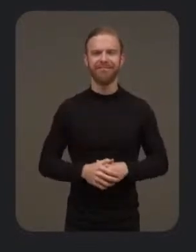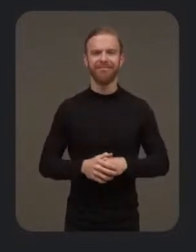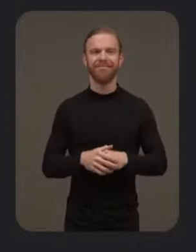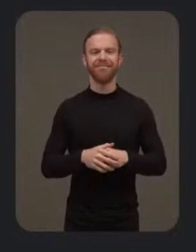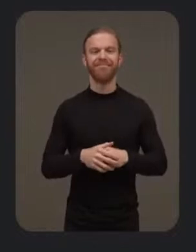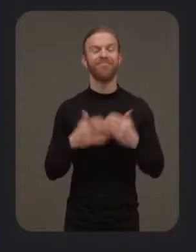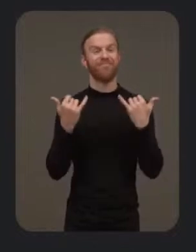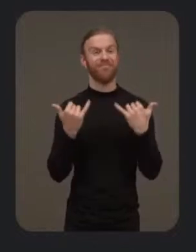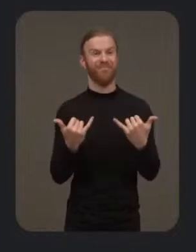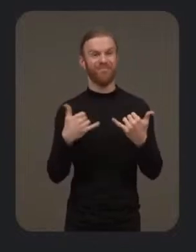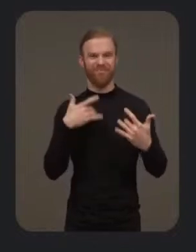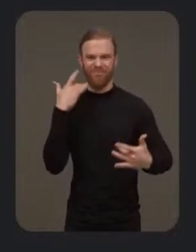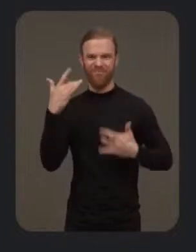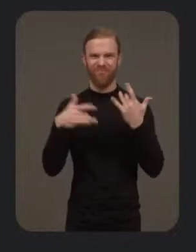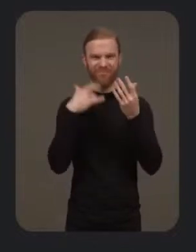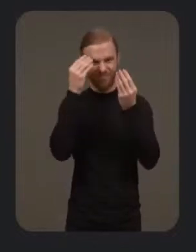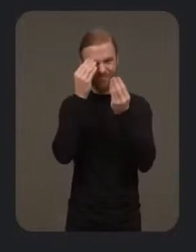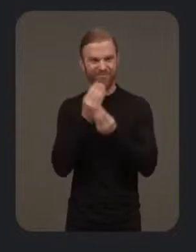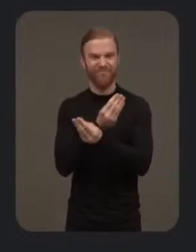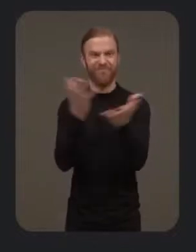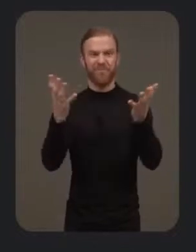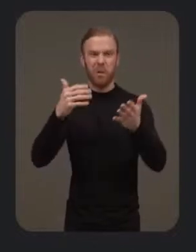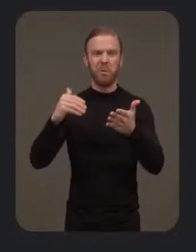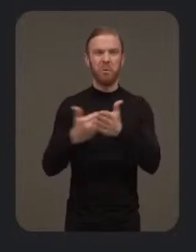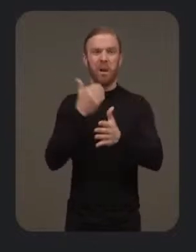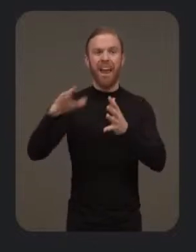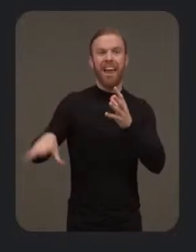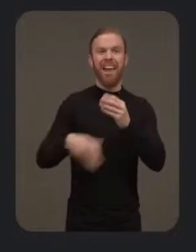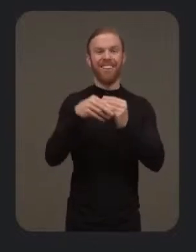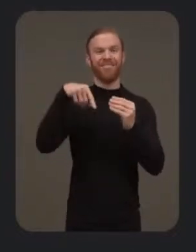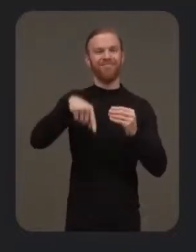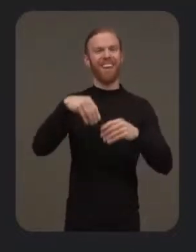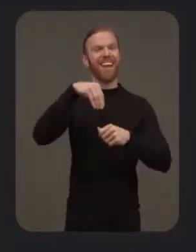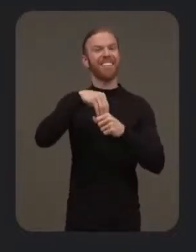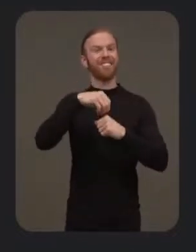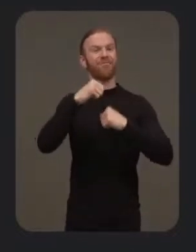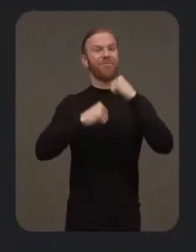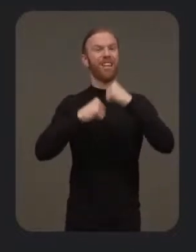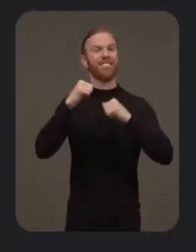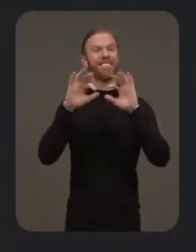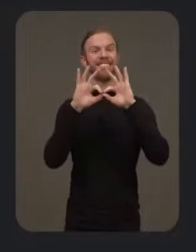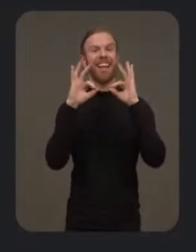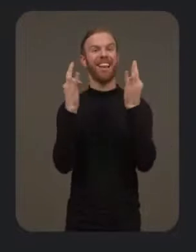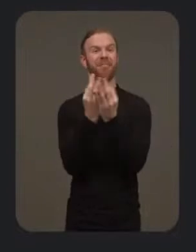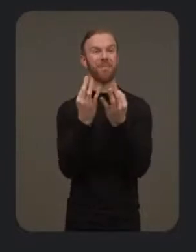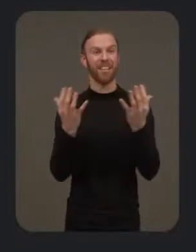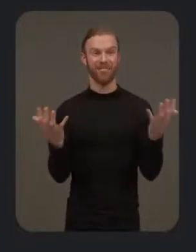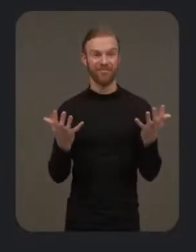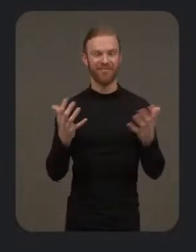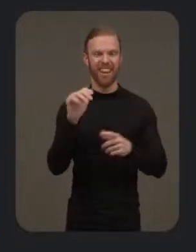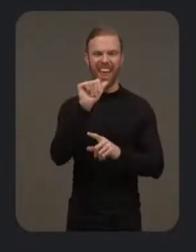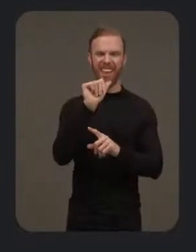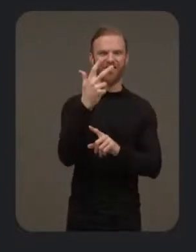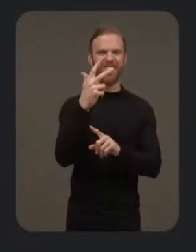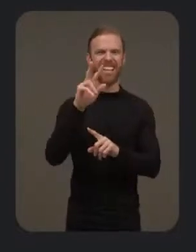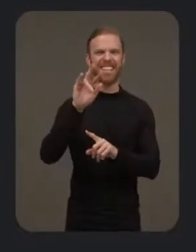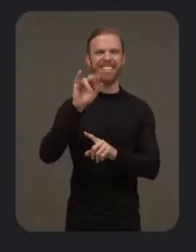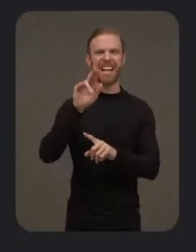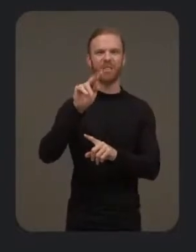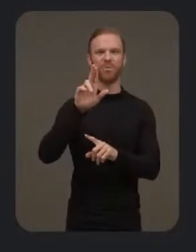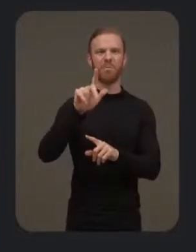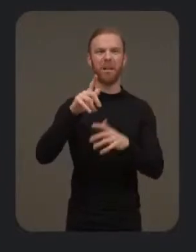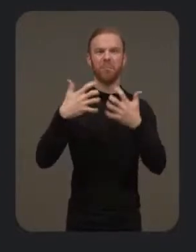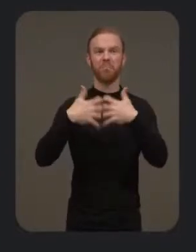Today, we're excited to announce a new addition to this infrastructure family, the A3 virtual